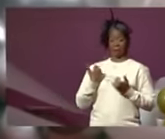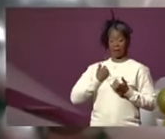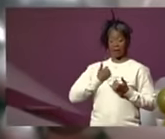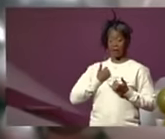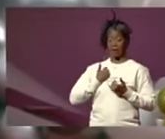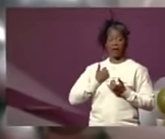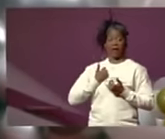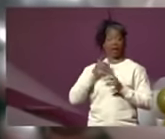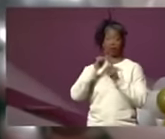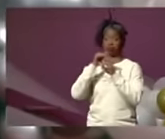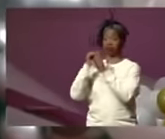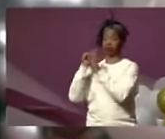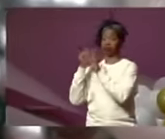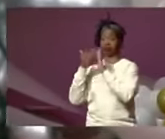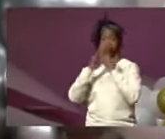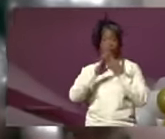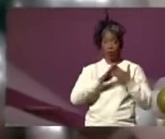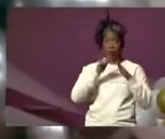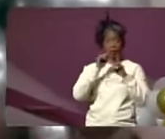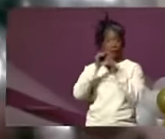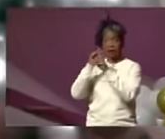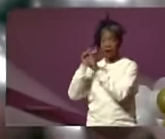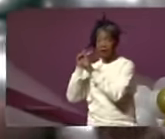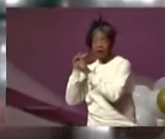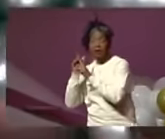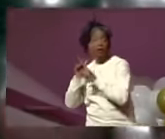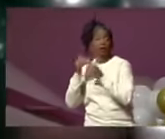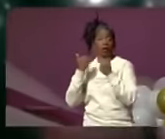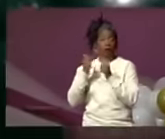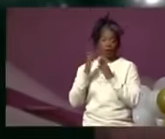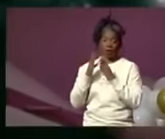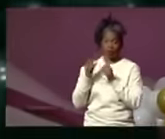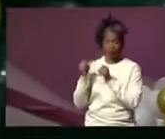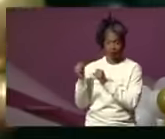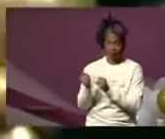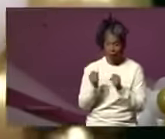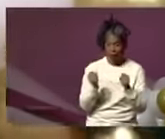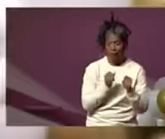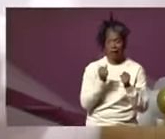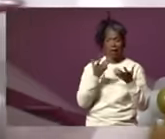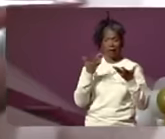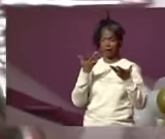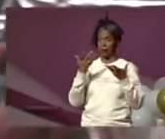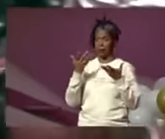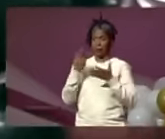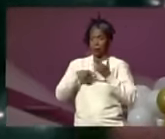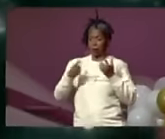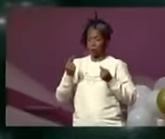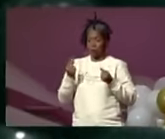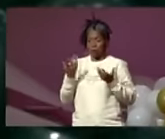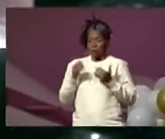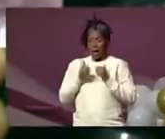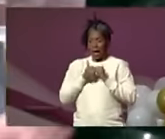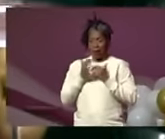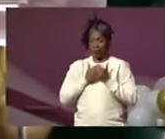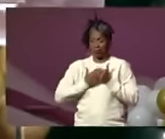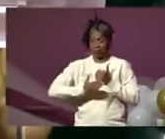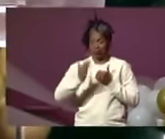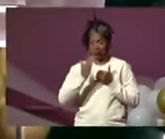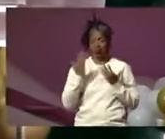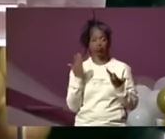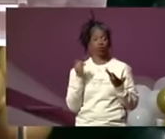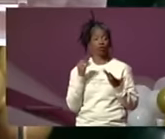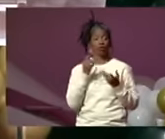community meeting so we can get together with our strategy about what we're looking at doing going forward. And so I want